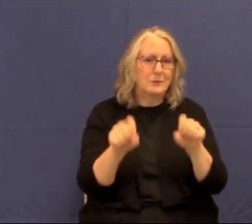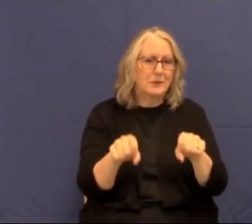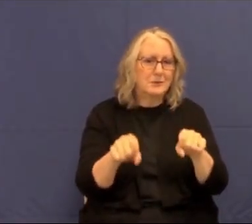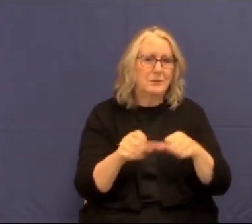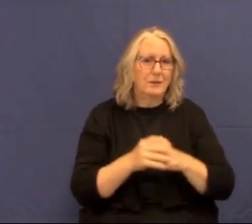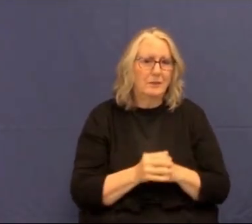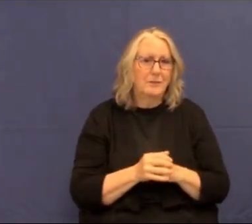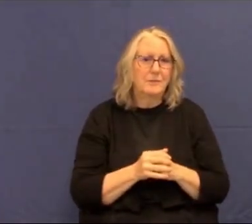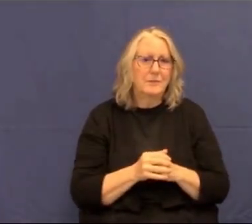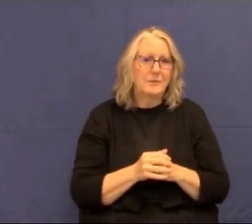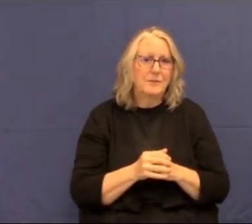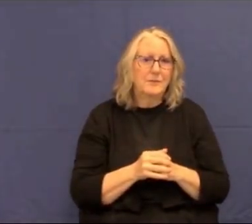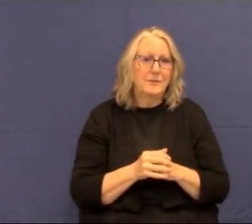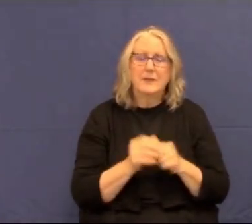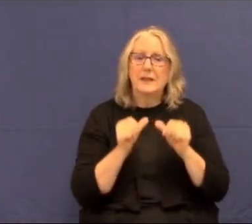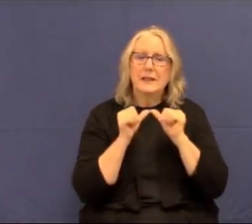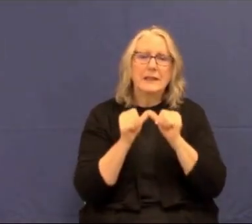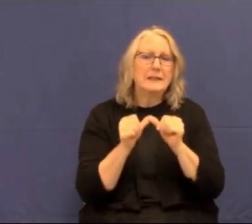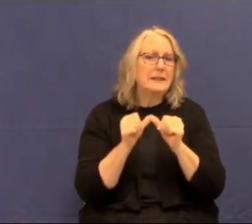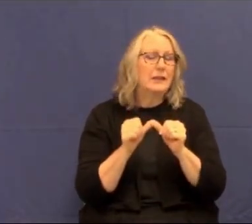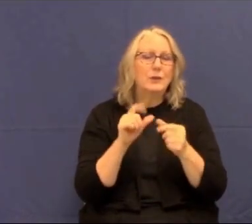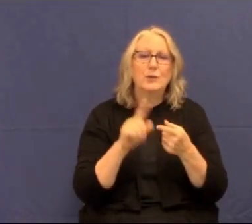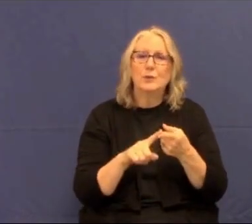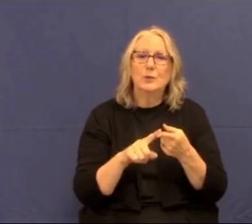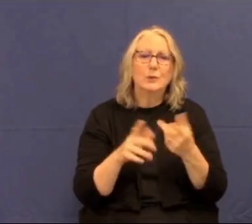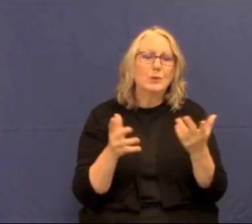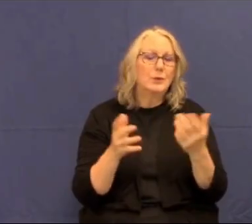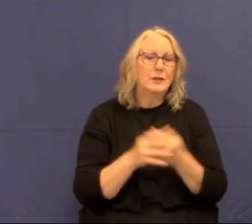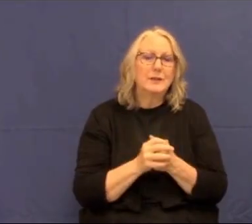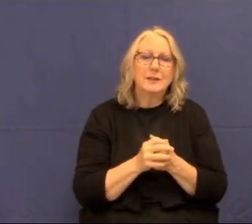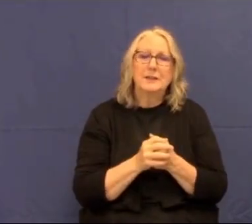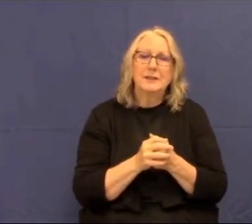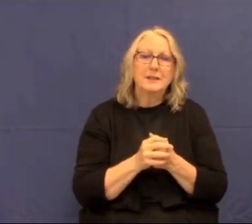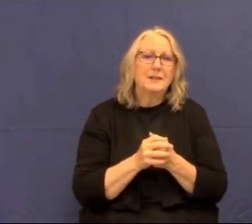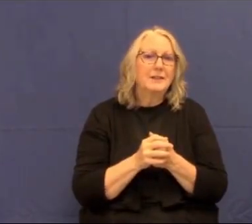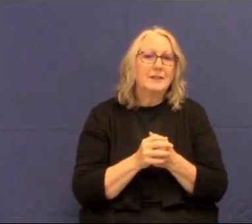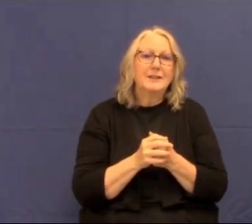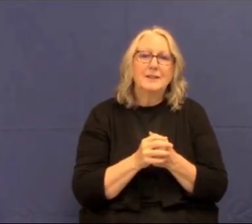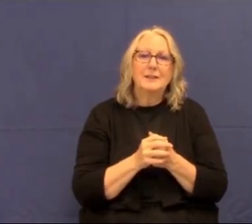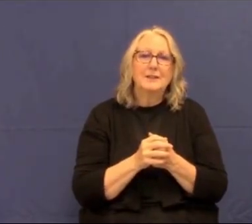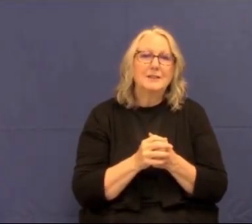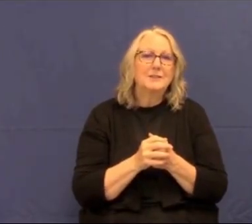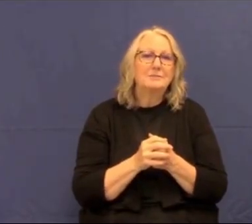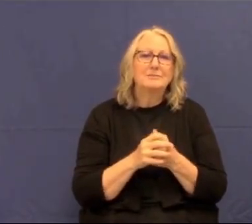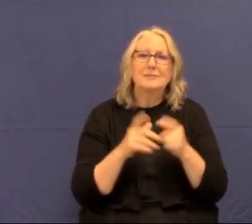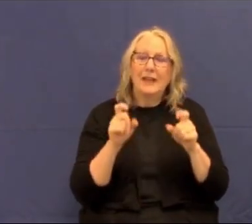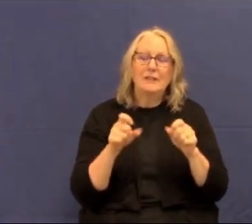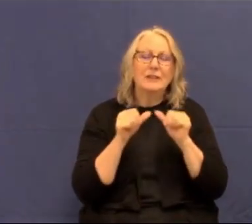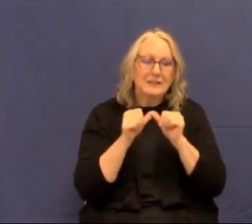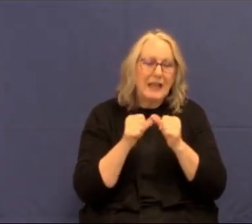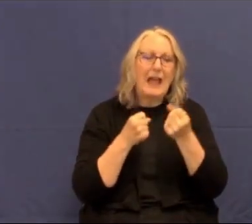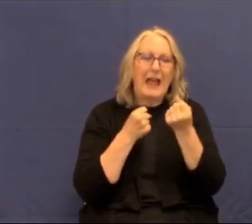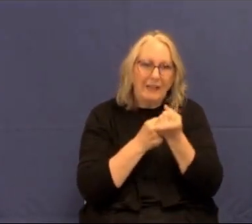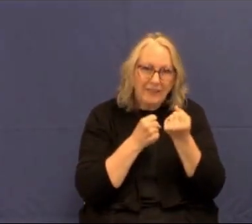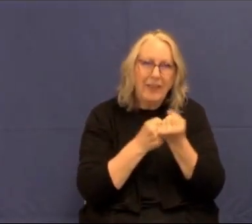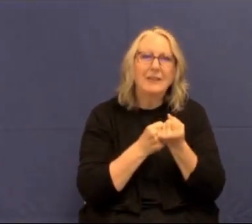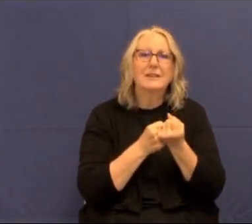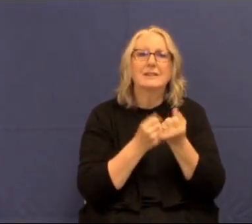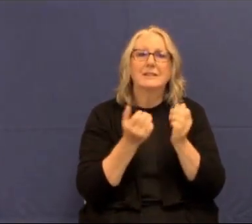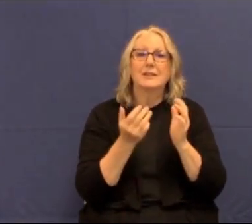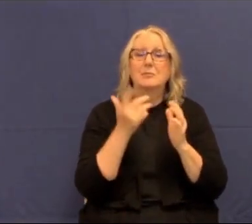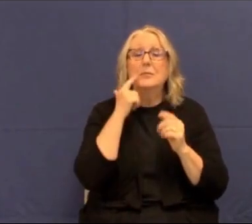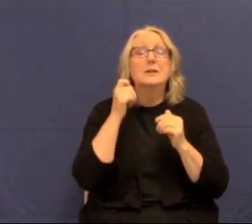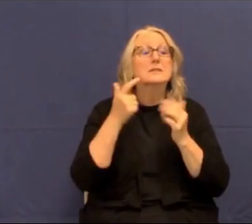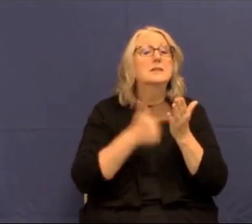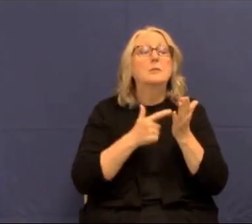can. You just gotta continue to just. I'm saying this, you just have to continue to